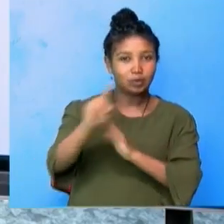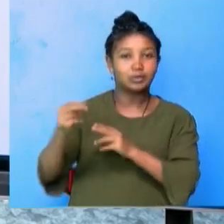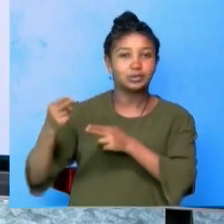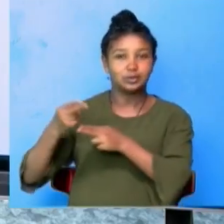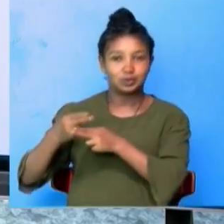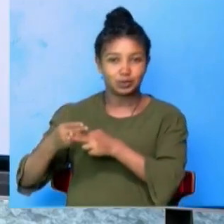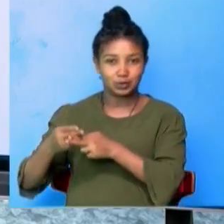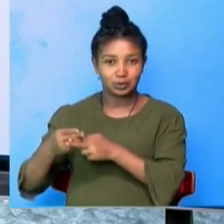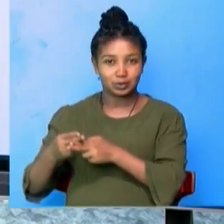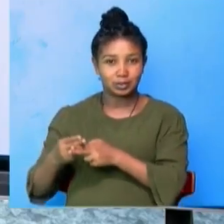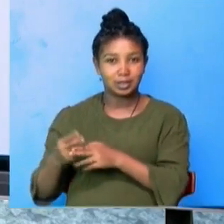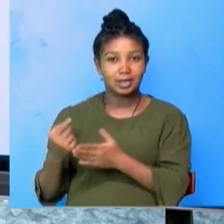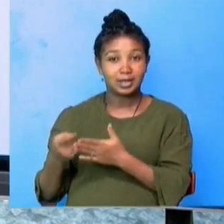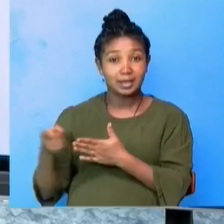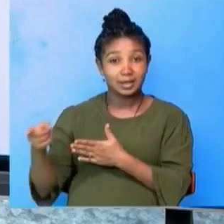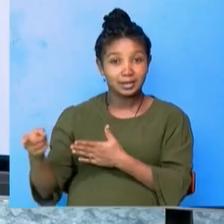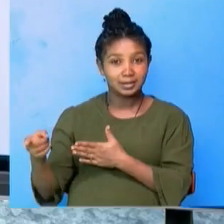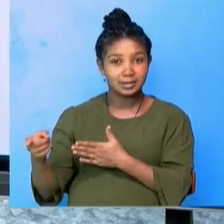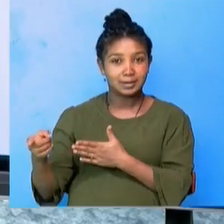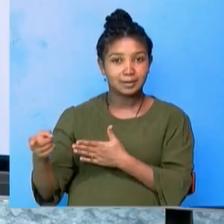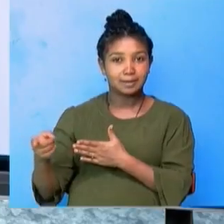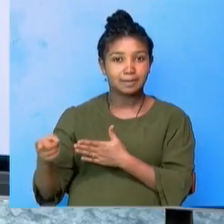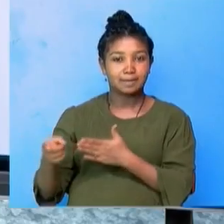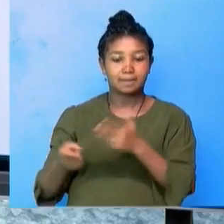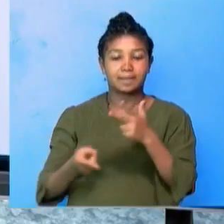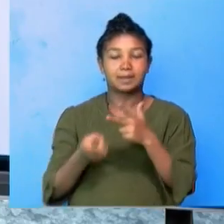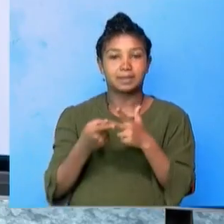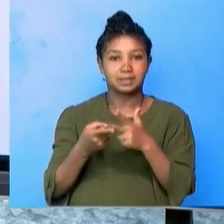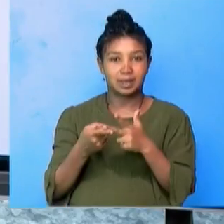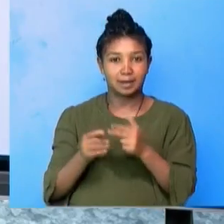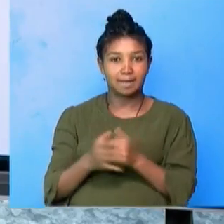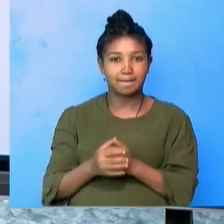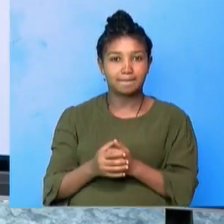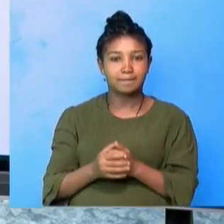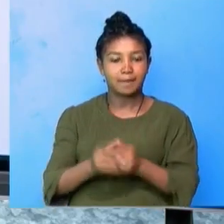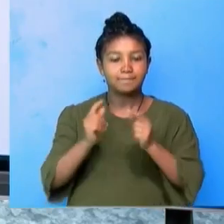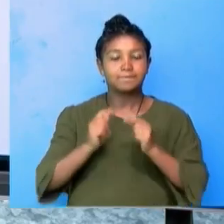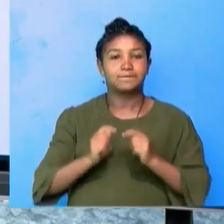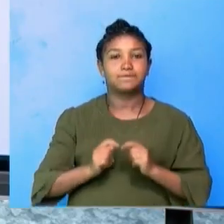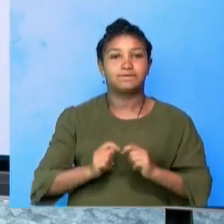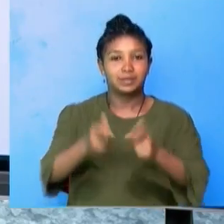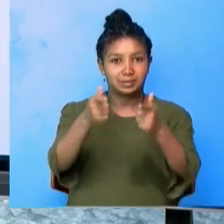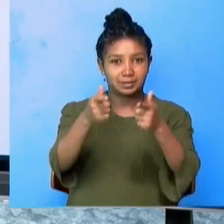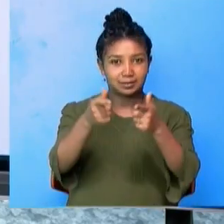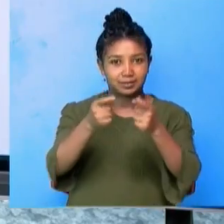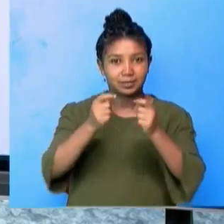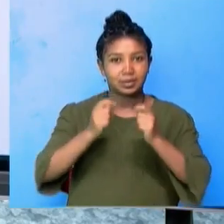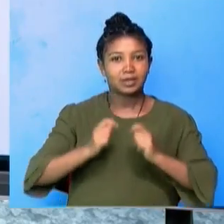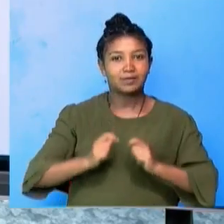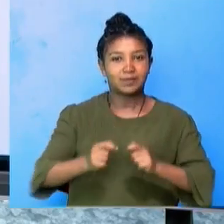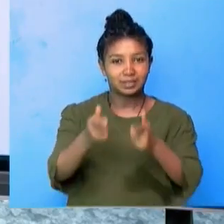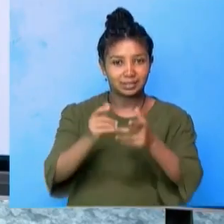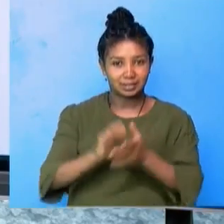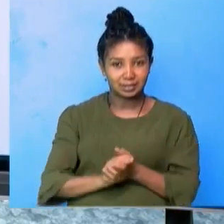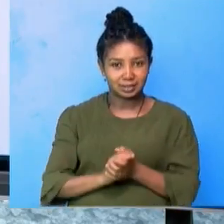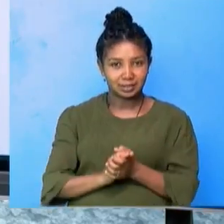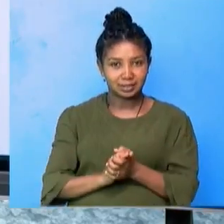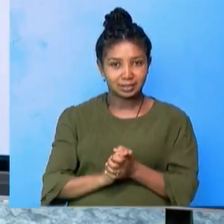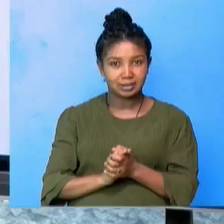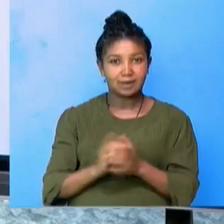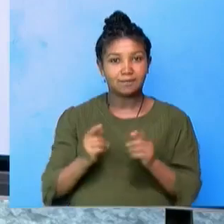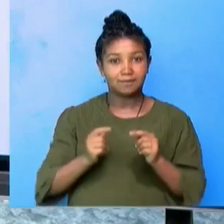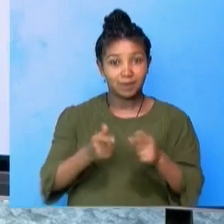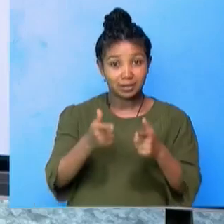short. Here is question number 3. Fast. Fast. So here